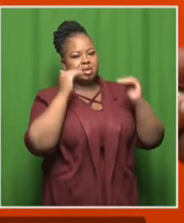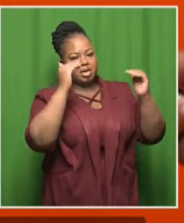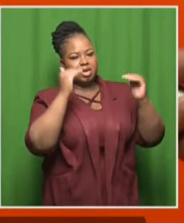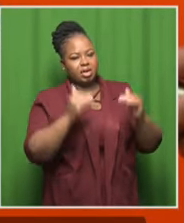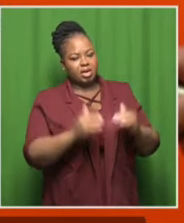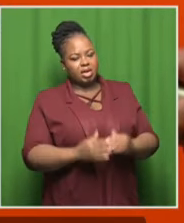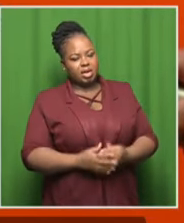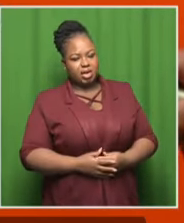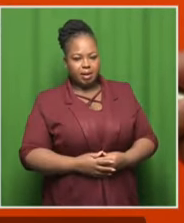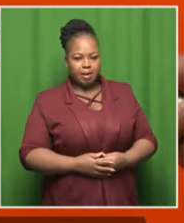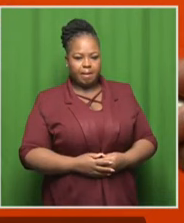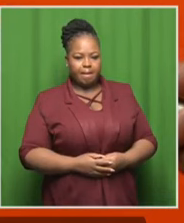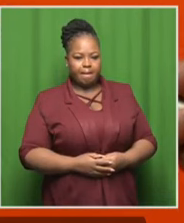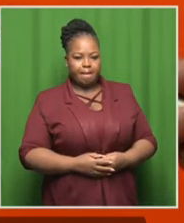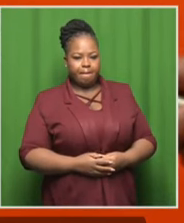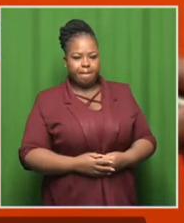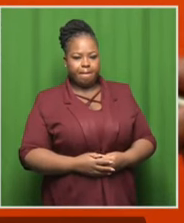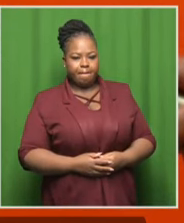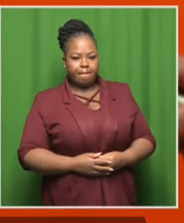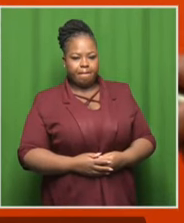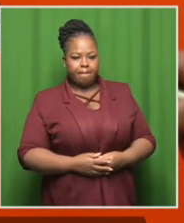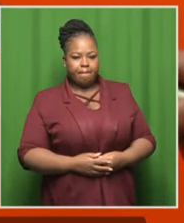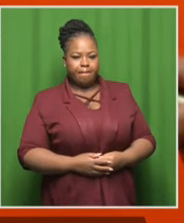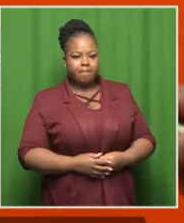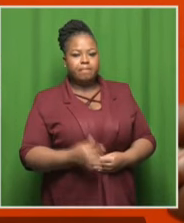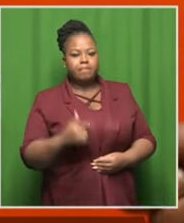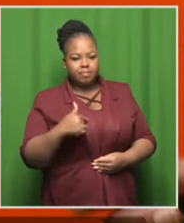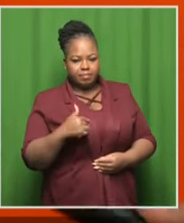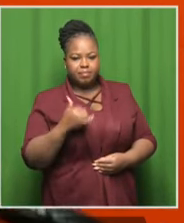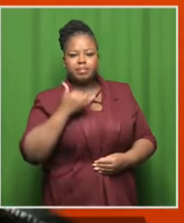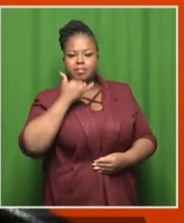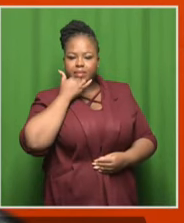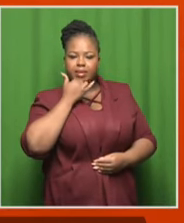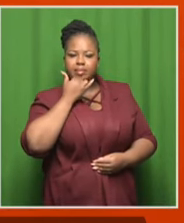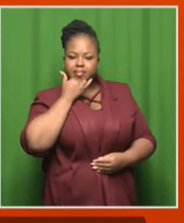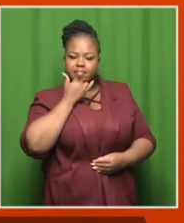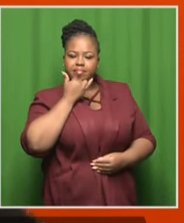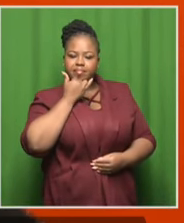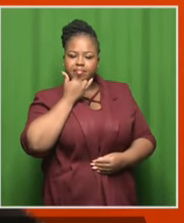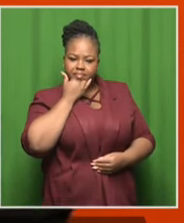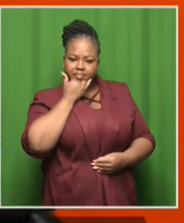to a higher level. And I'm glad for him. I'm glad